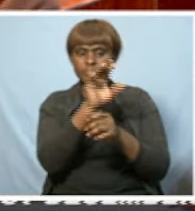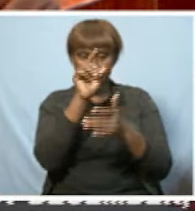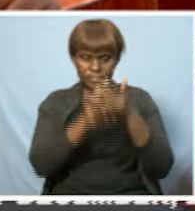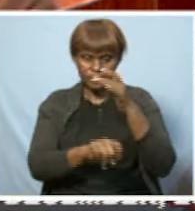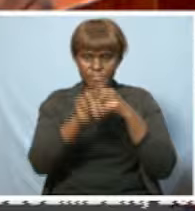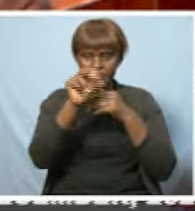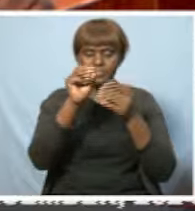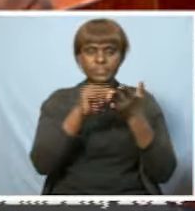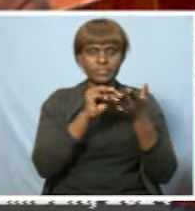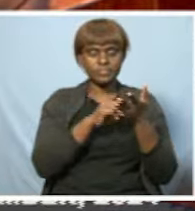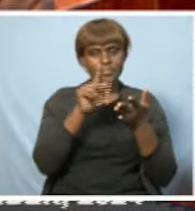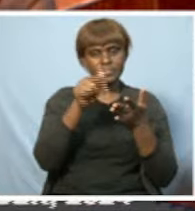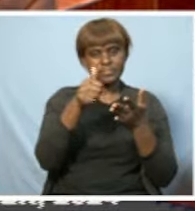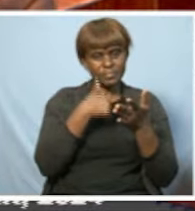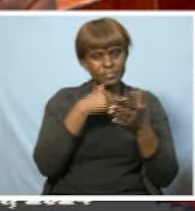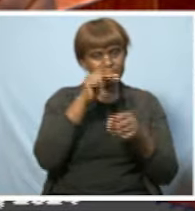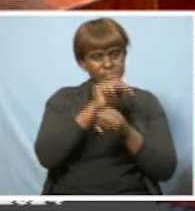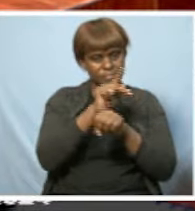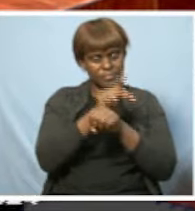kwacha?